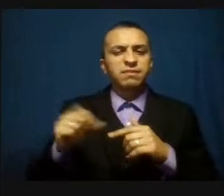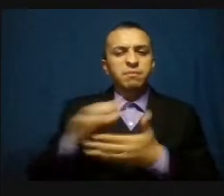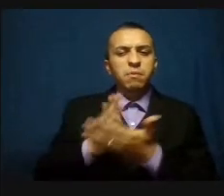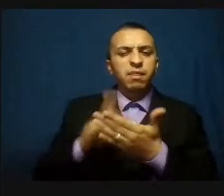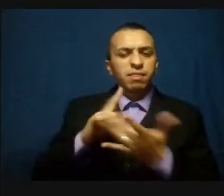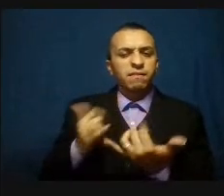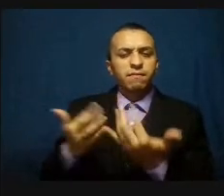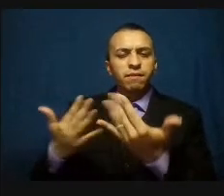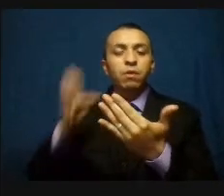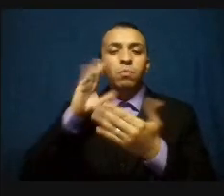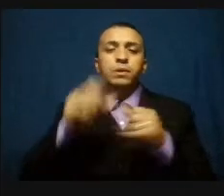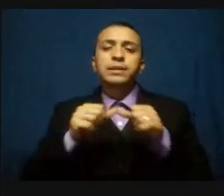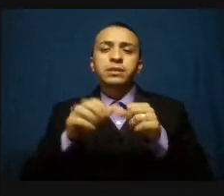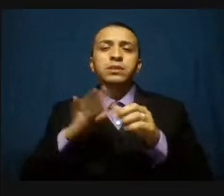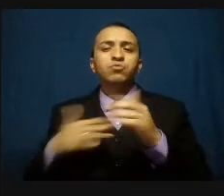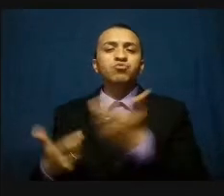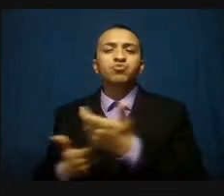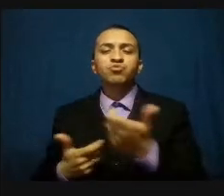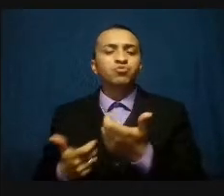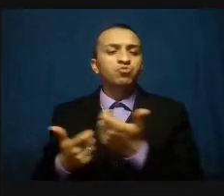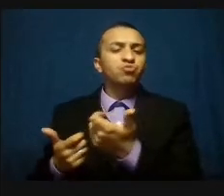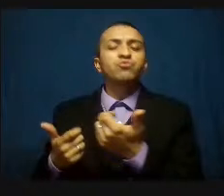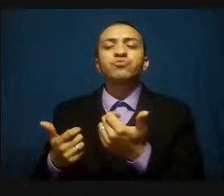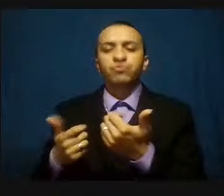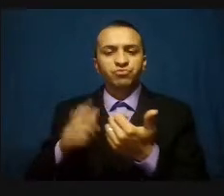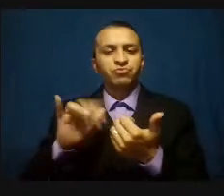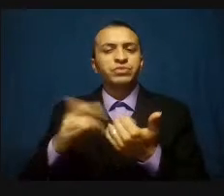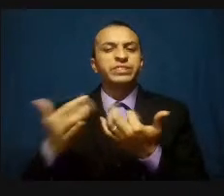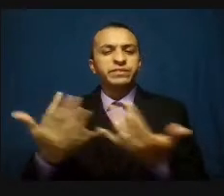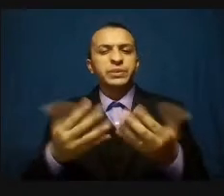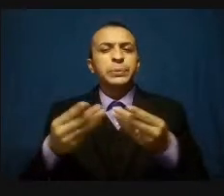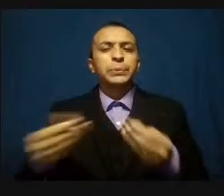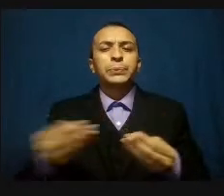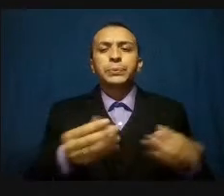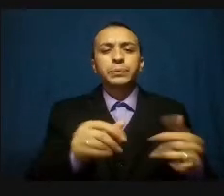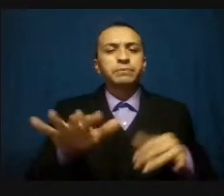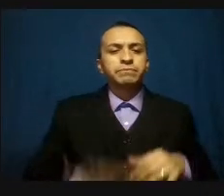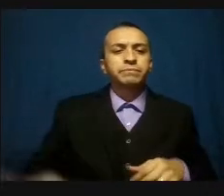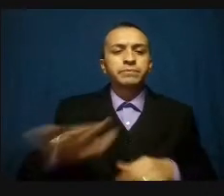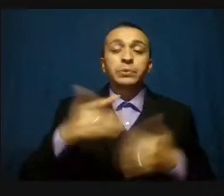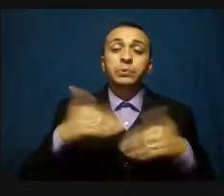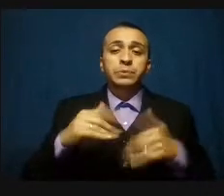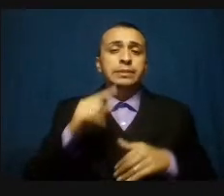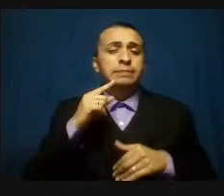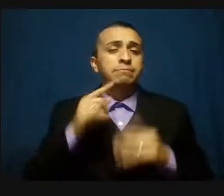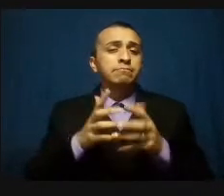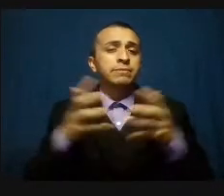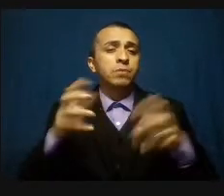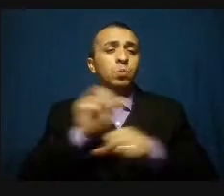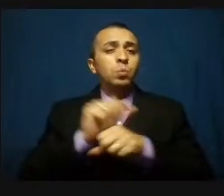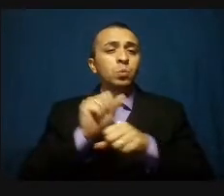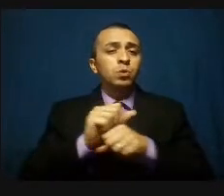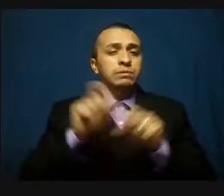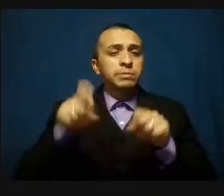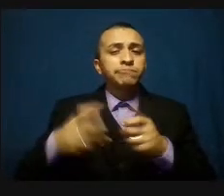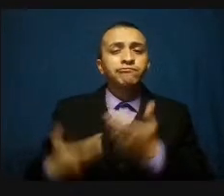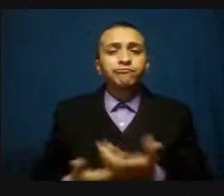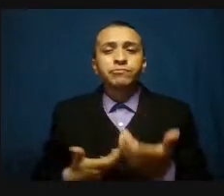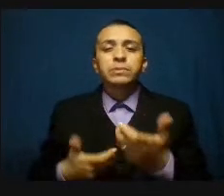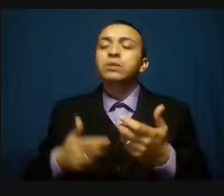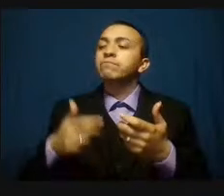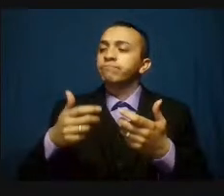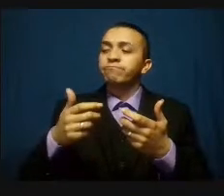continue with suppression repair through there all along in that area. Significant amount of work to be done. Crews are still